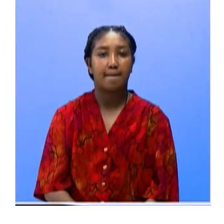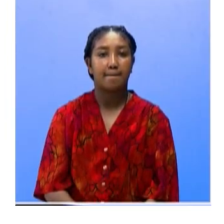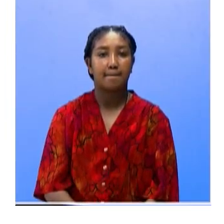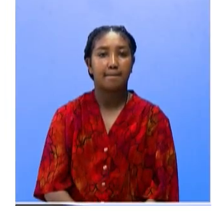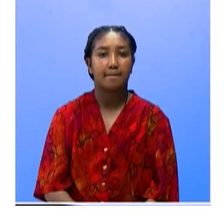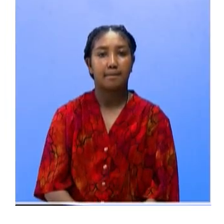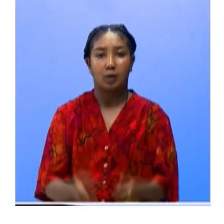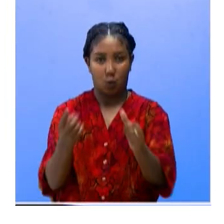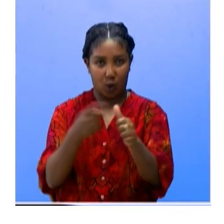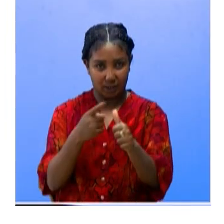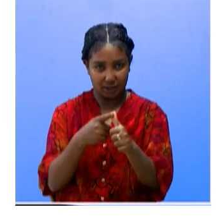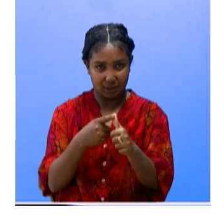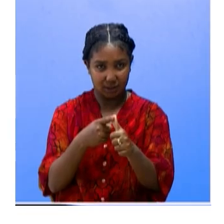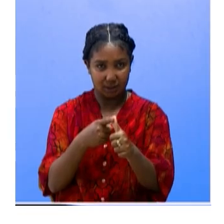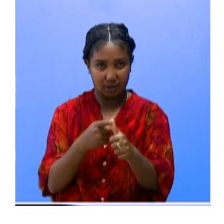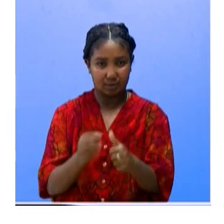When?